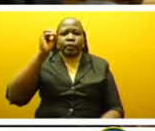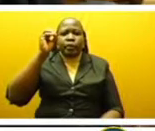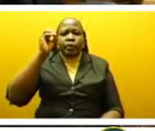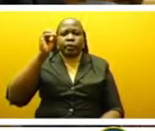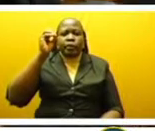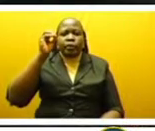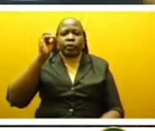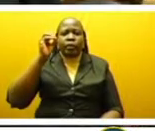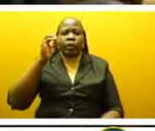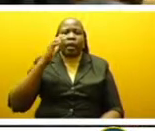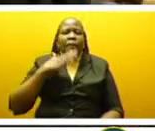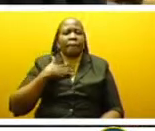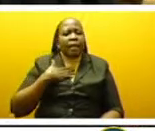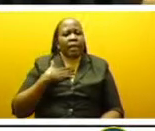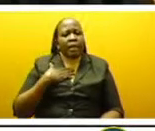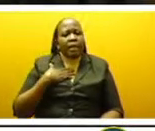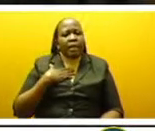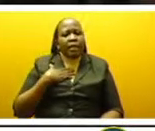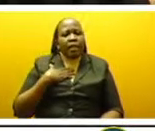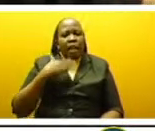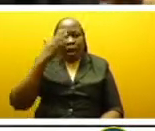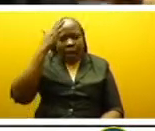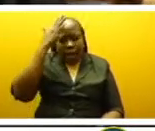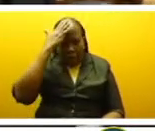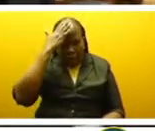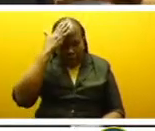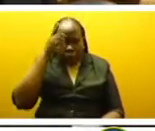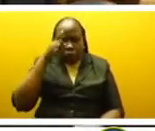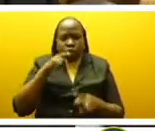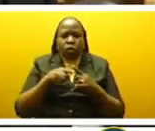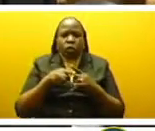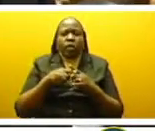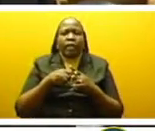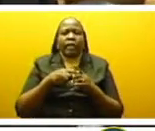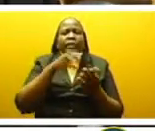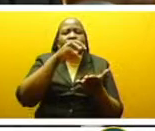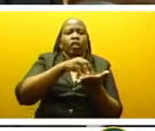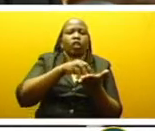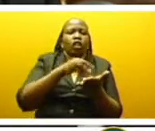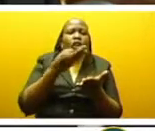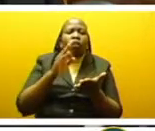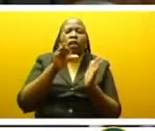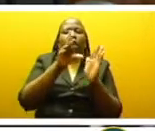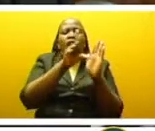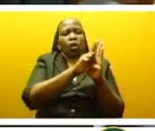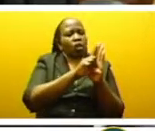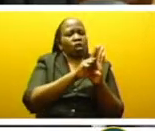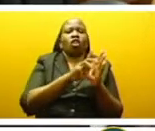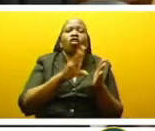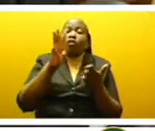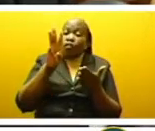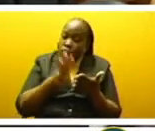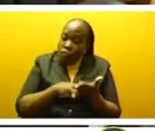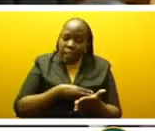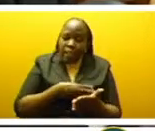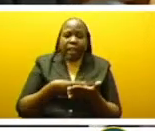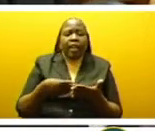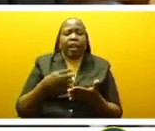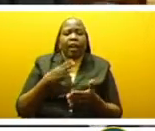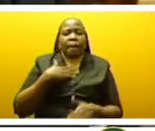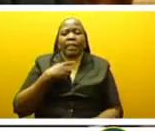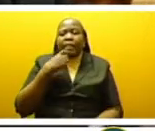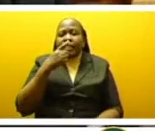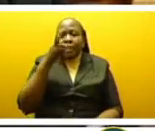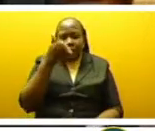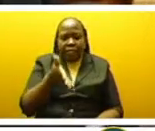I would be more kind to the state of the law as it exists. It's in flux. Why do I say this? This court had